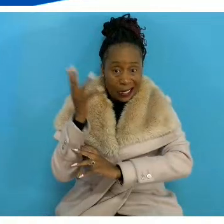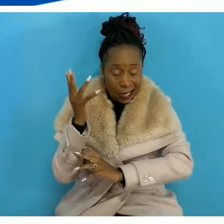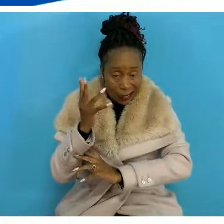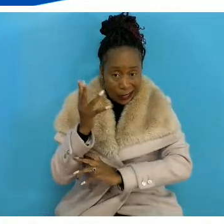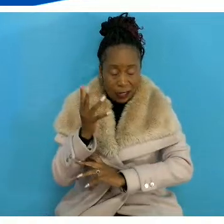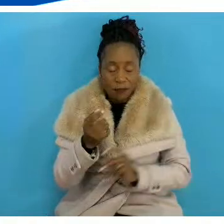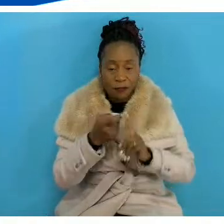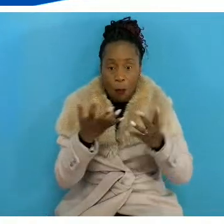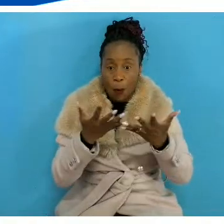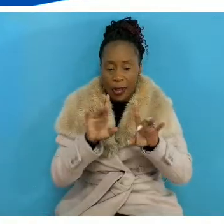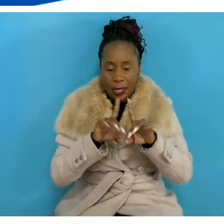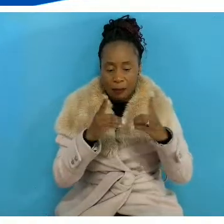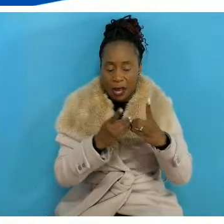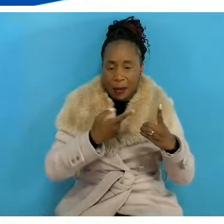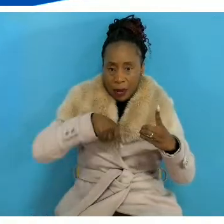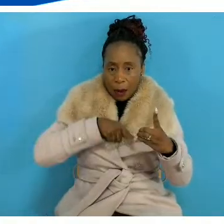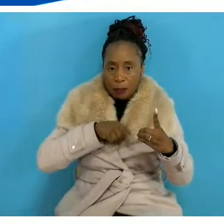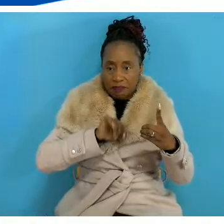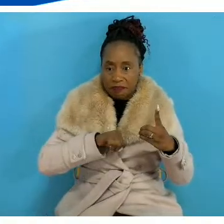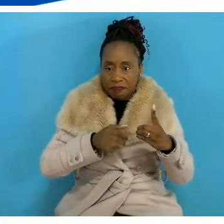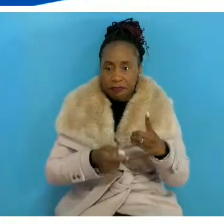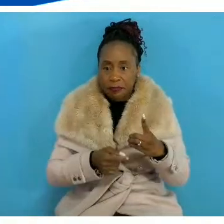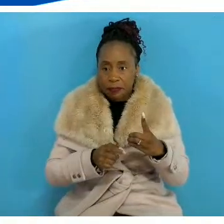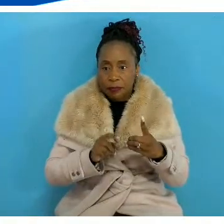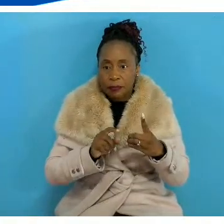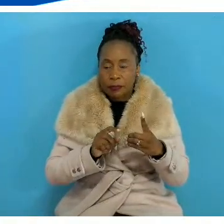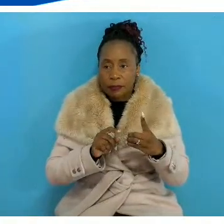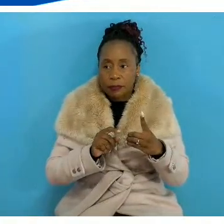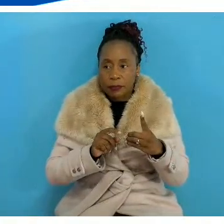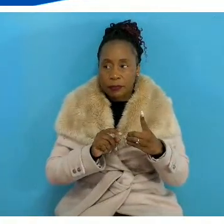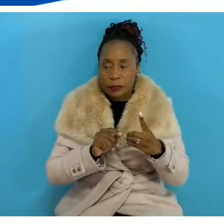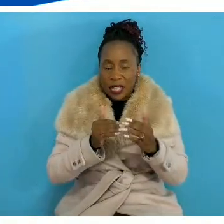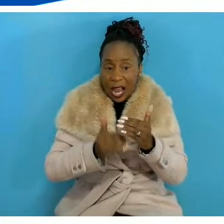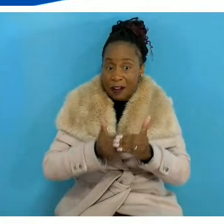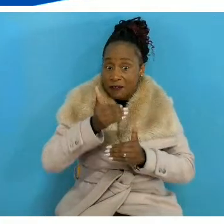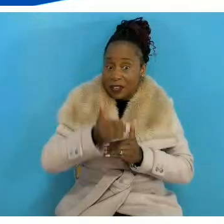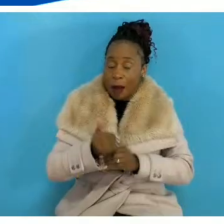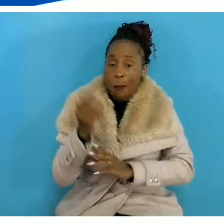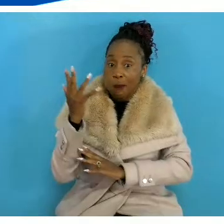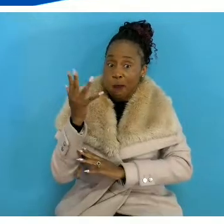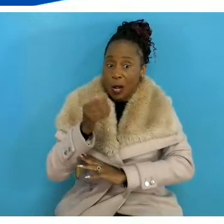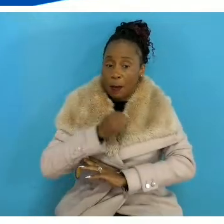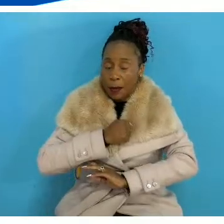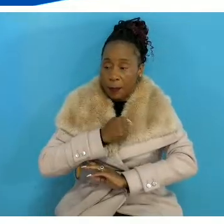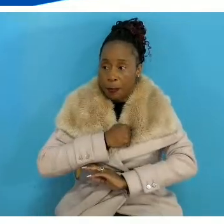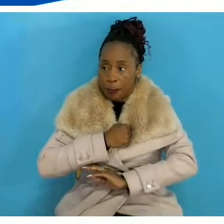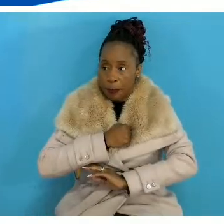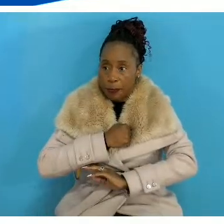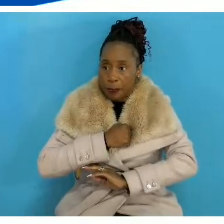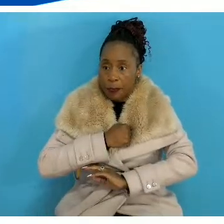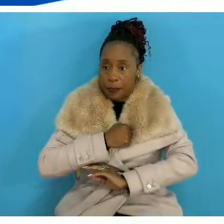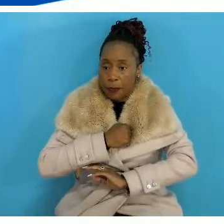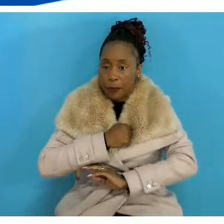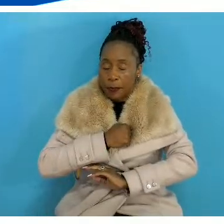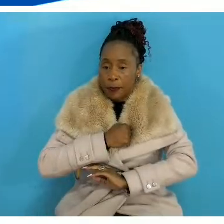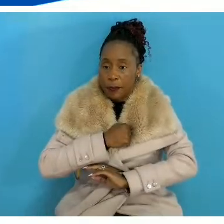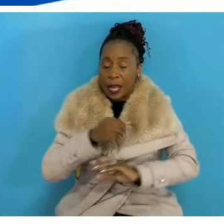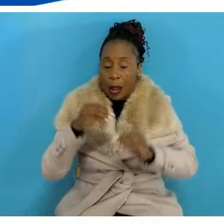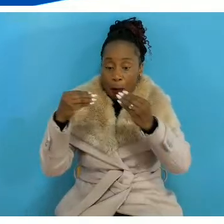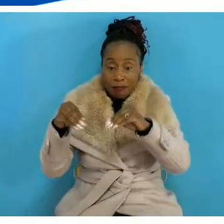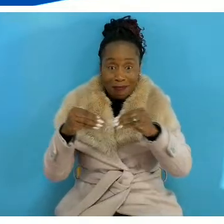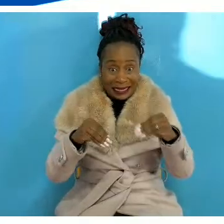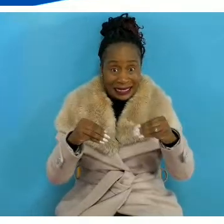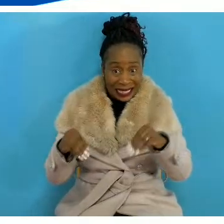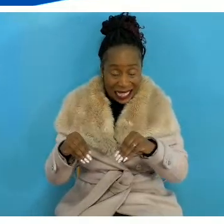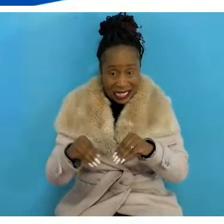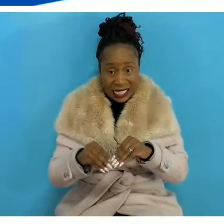department, and post my presentation, the entities